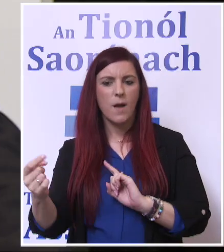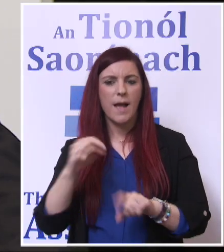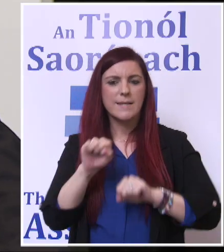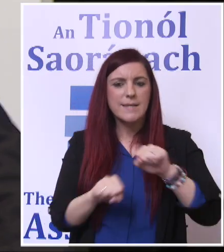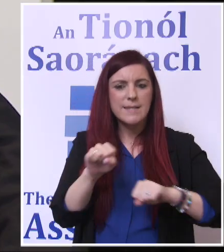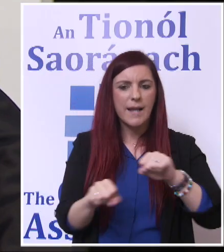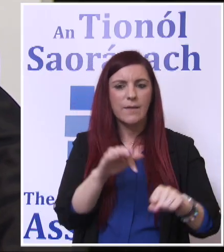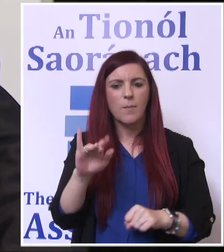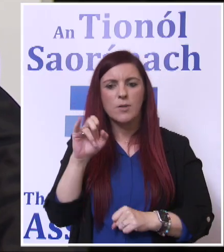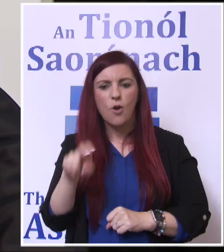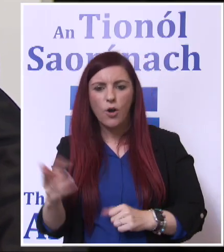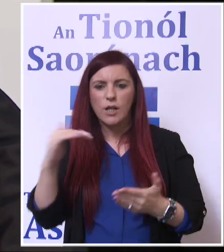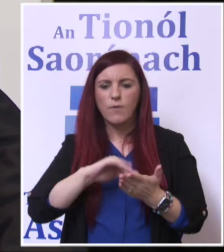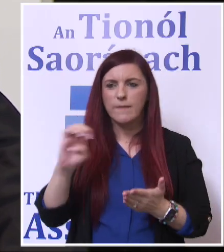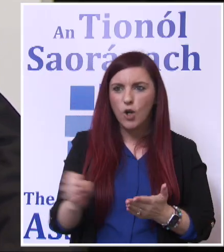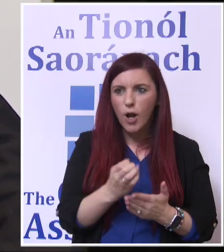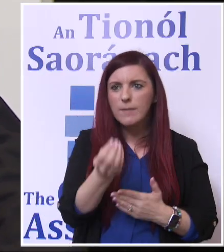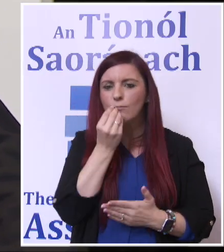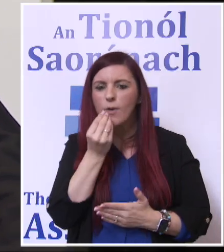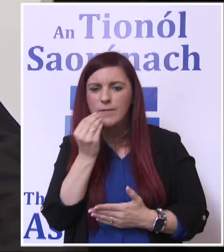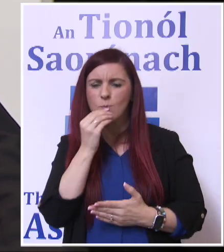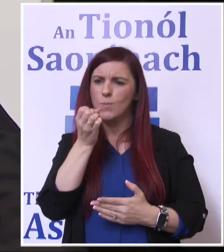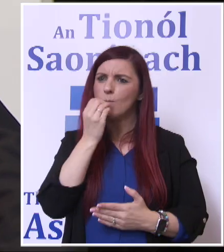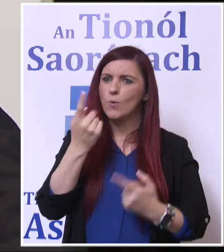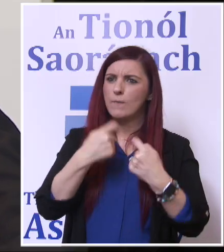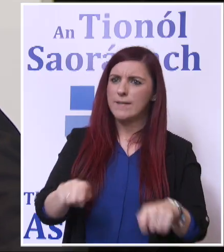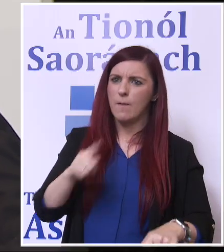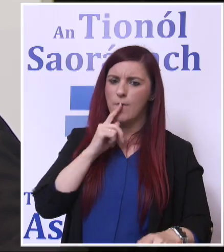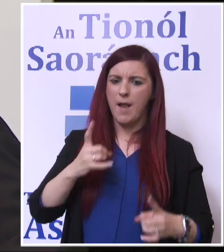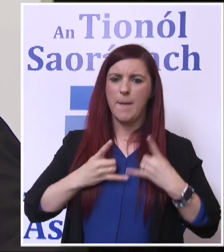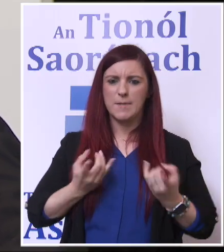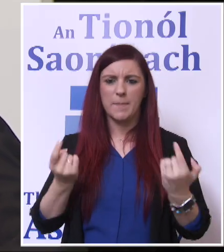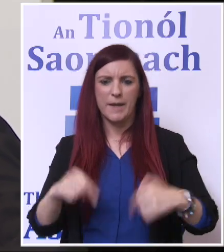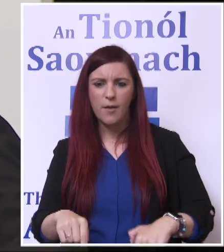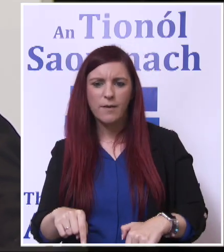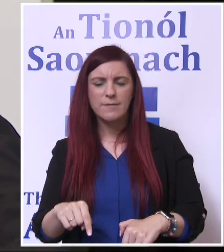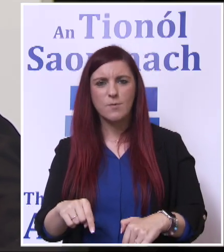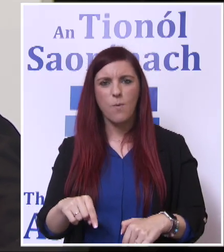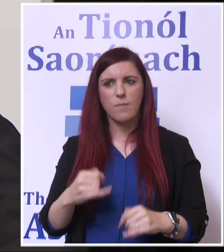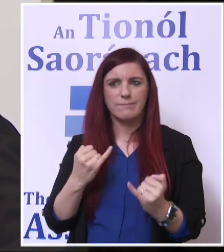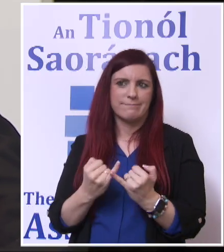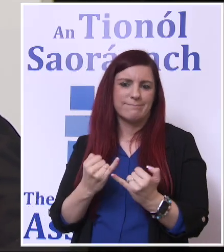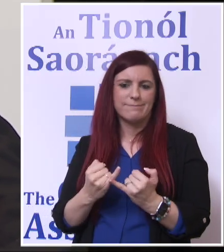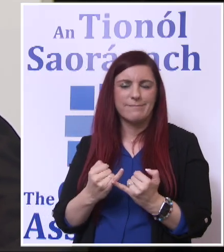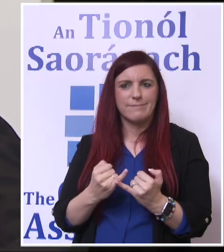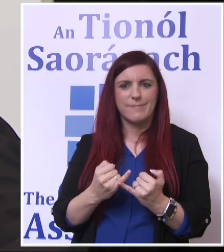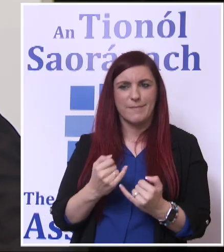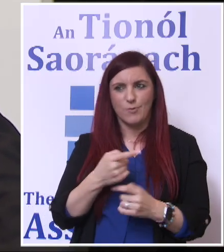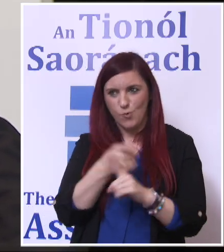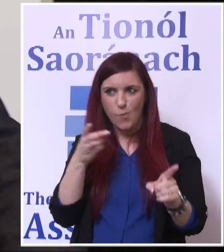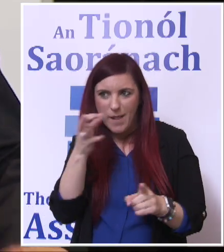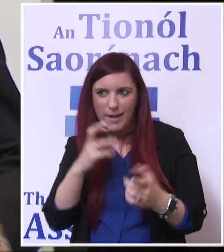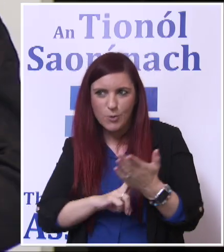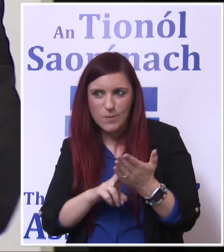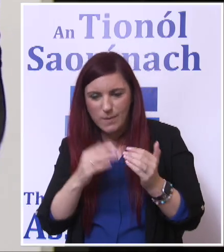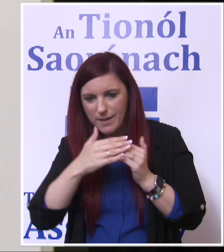early, had breakfast. It's a beautiful, beautiful town here, and I'm very, very privileged to be here. And as you've heard, you will get used to the place in no time over the